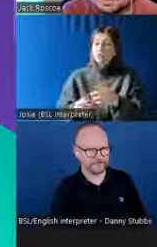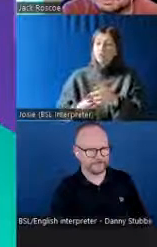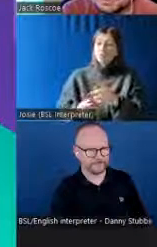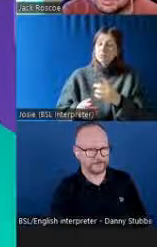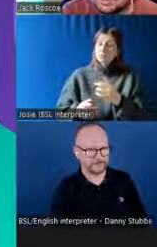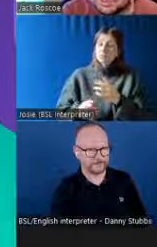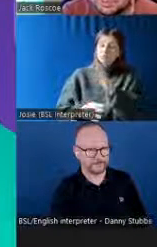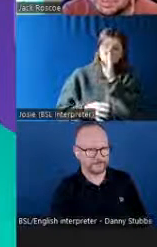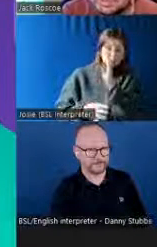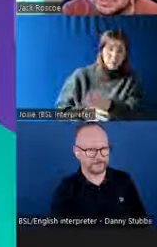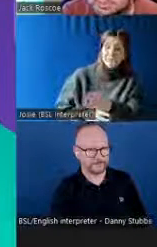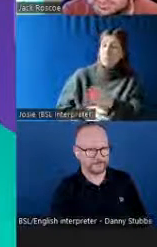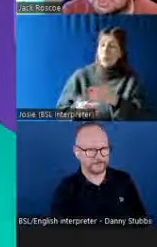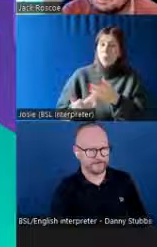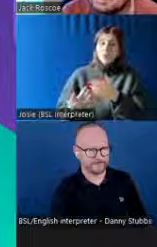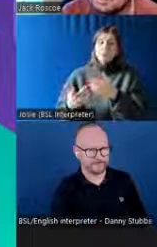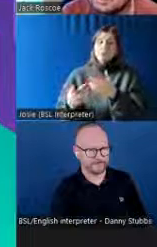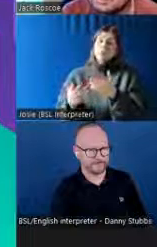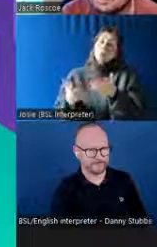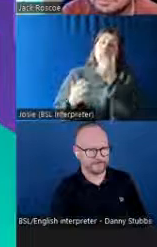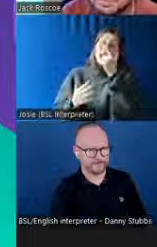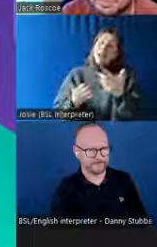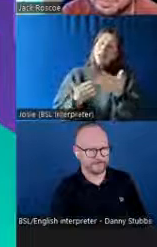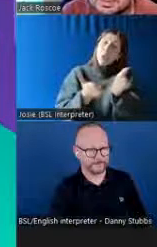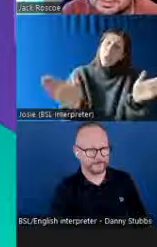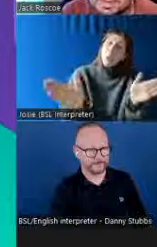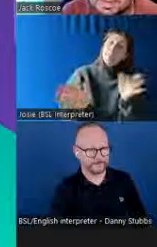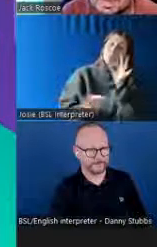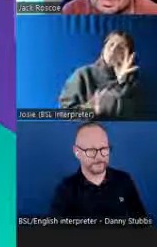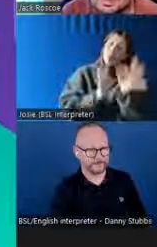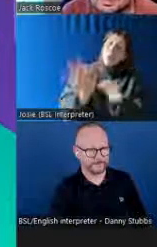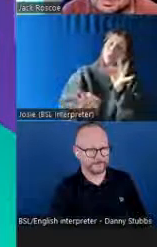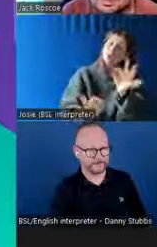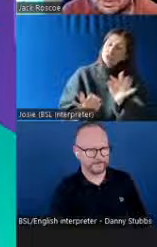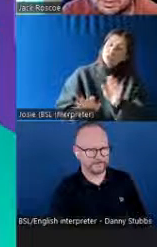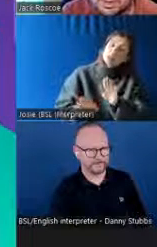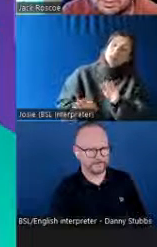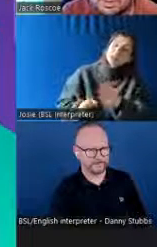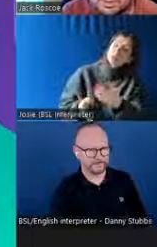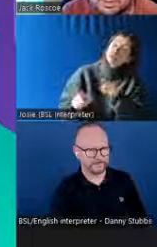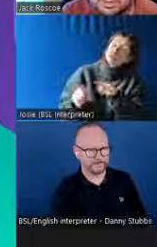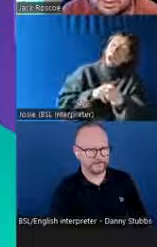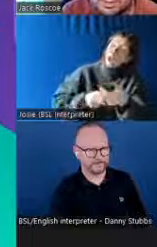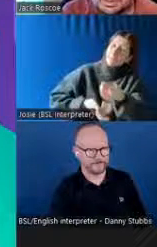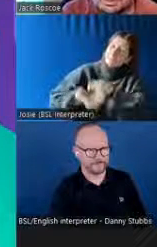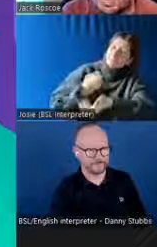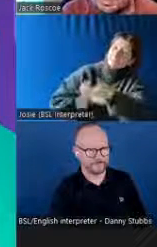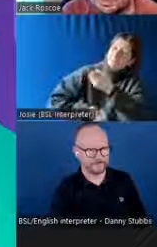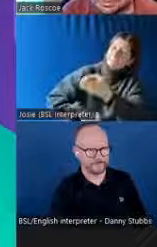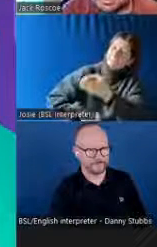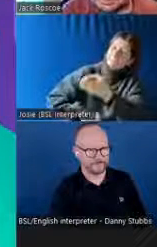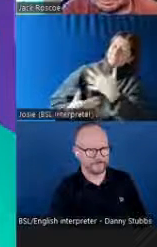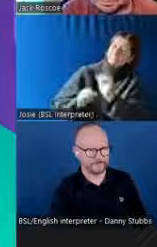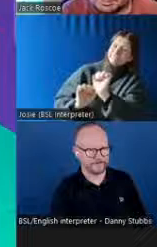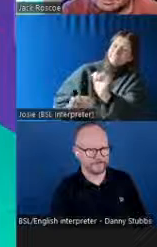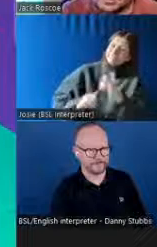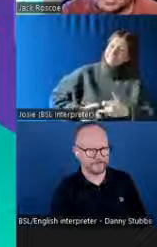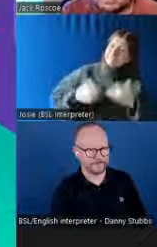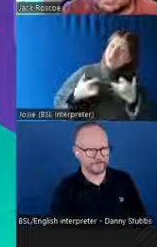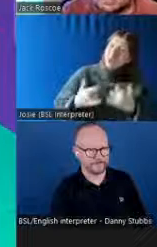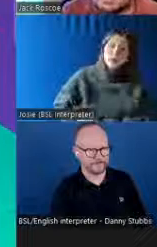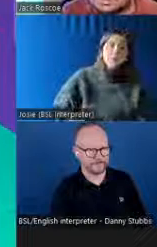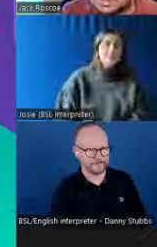to ask more open questions and probe for useful insights. Vox Pops are usually gathered by intercepting